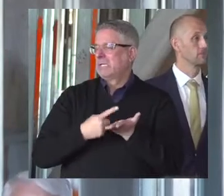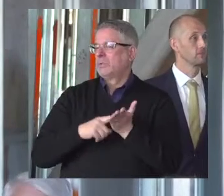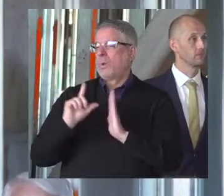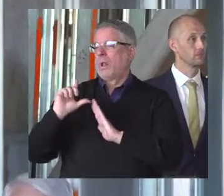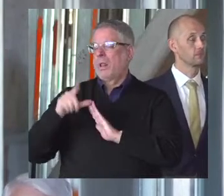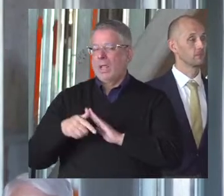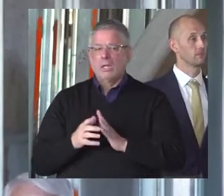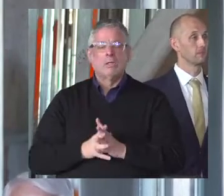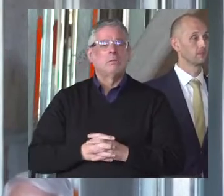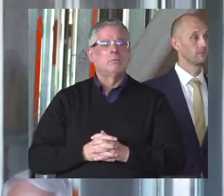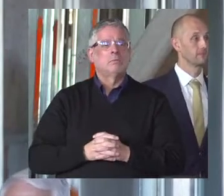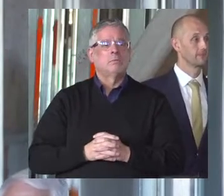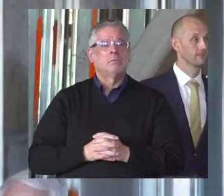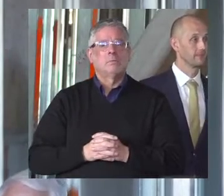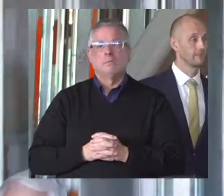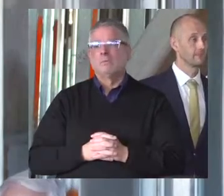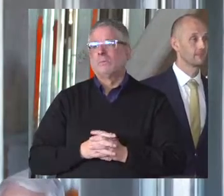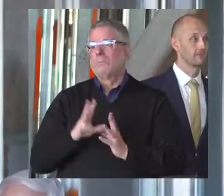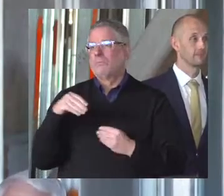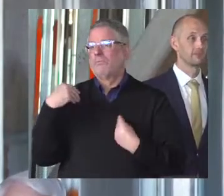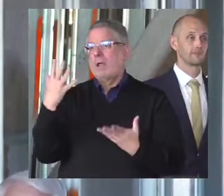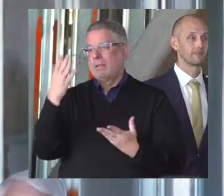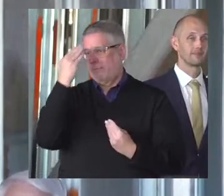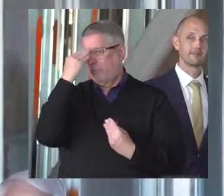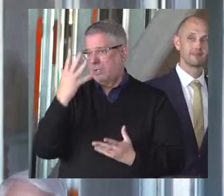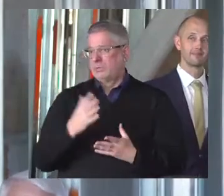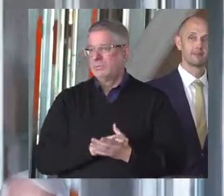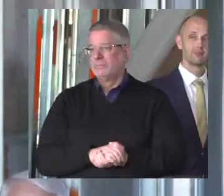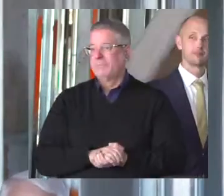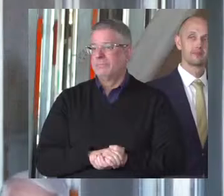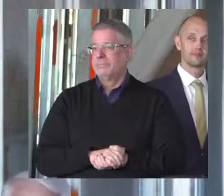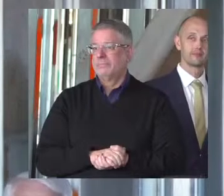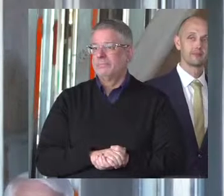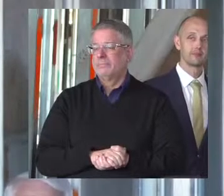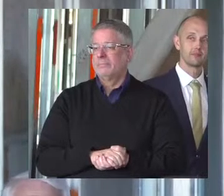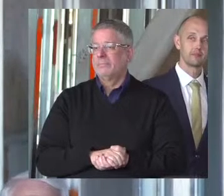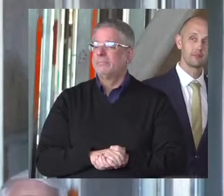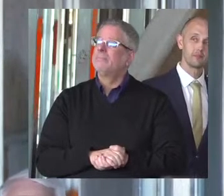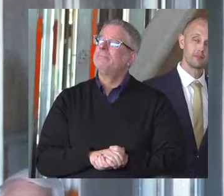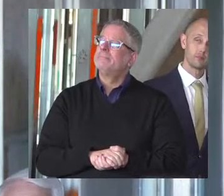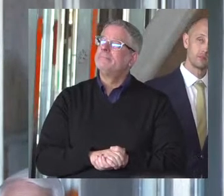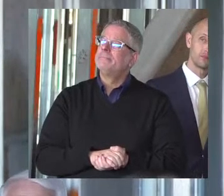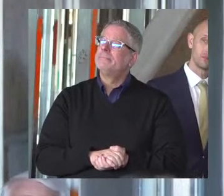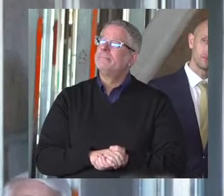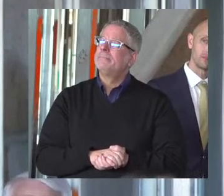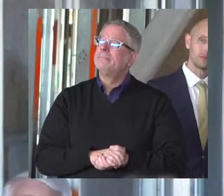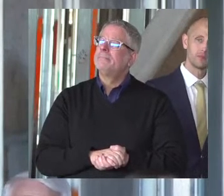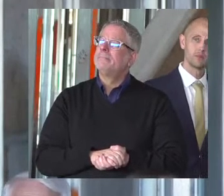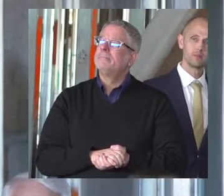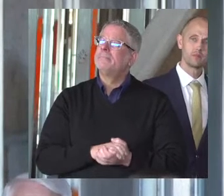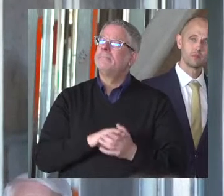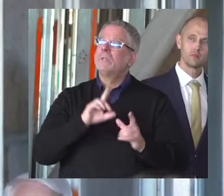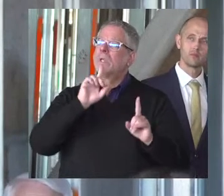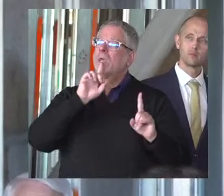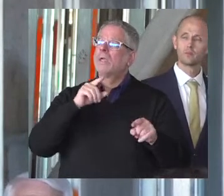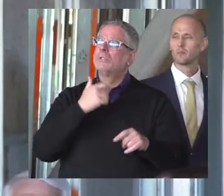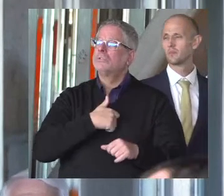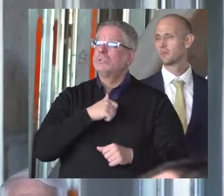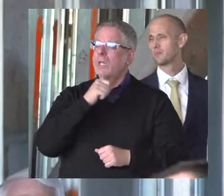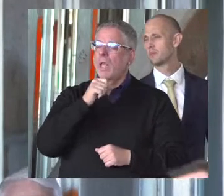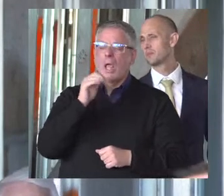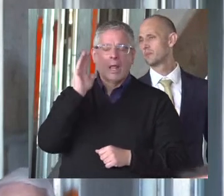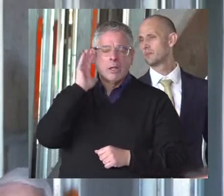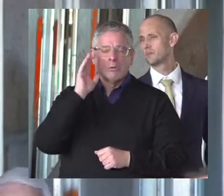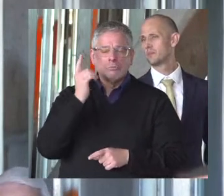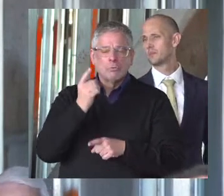later, and we can provide you that information. Okay, and then maybe you answered this, so sorry for not hearing